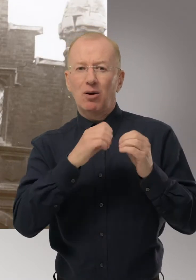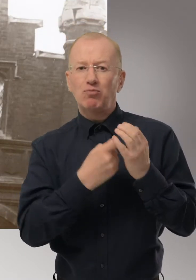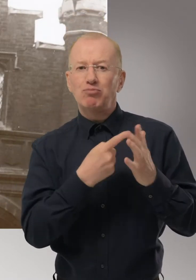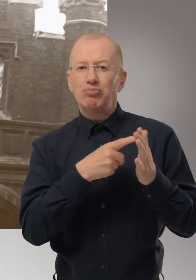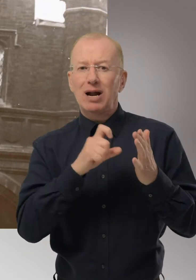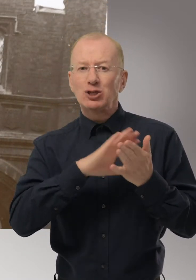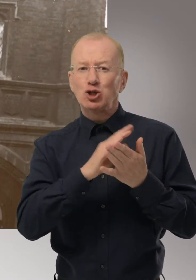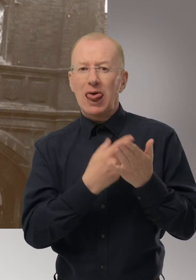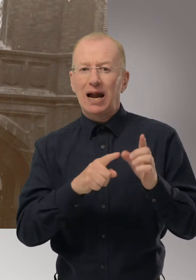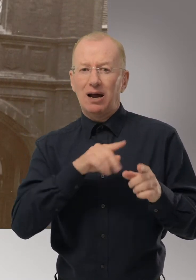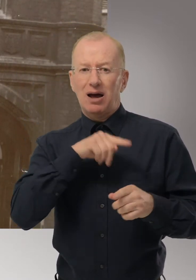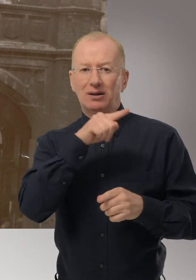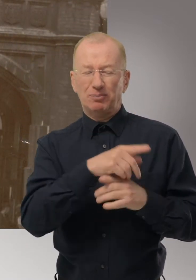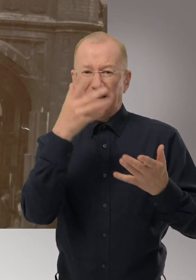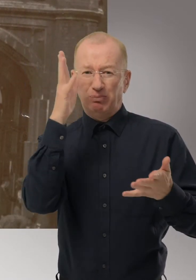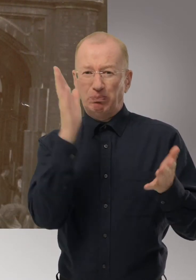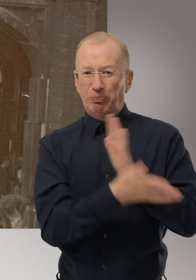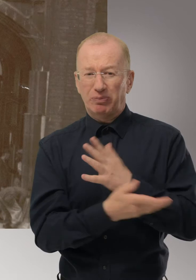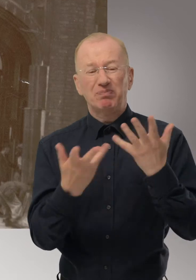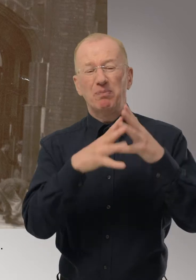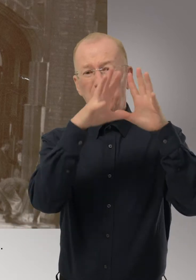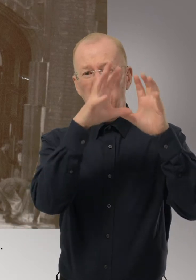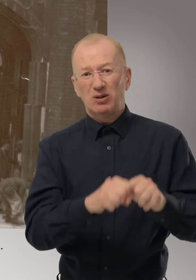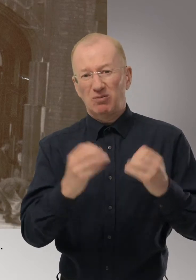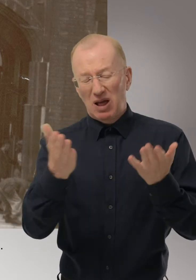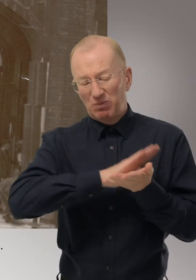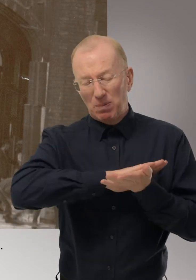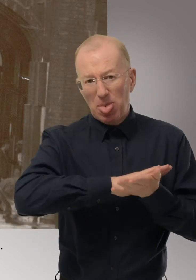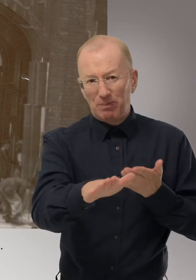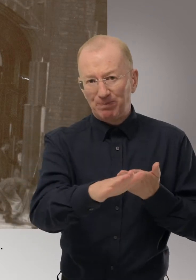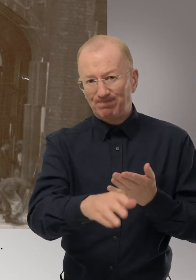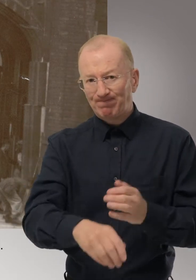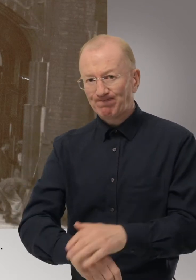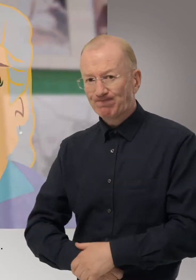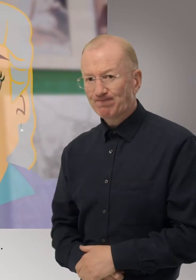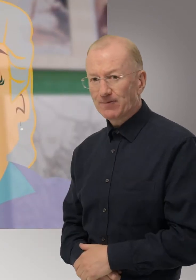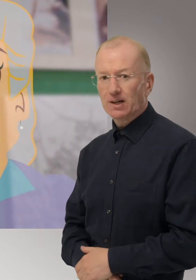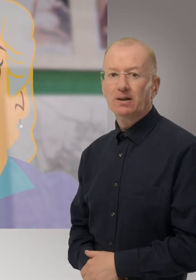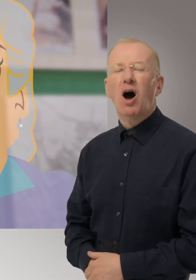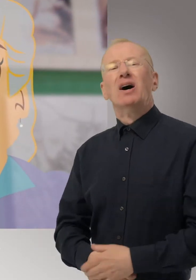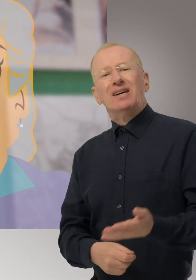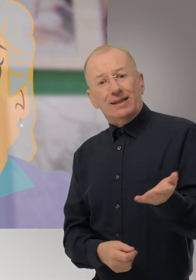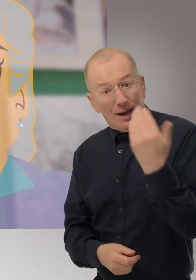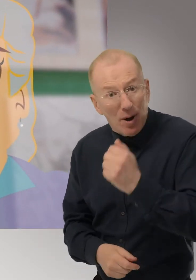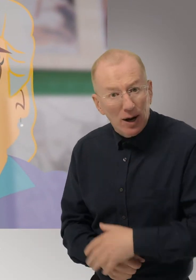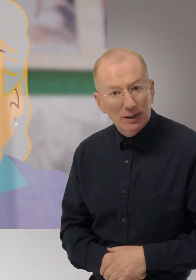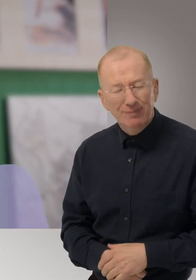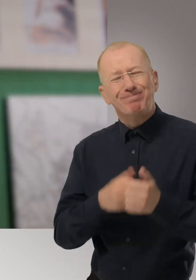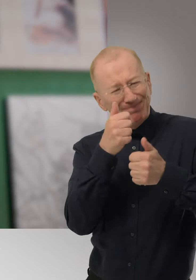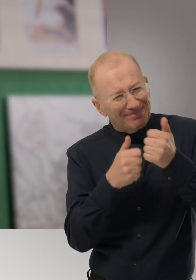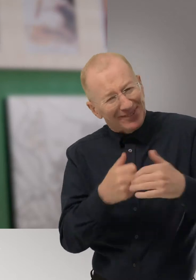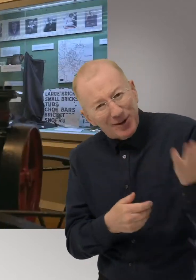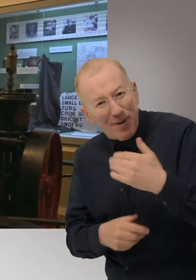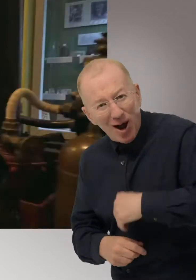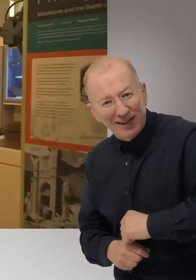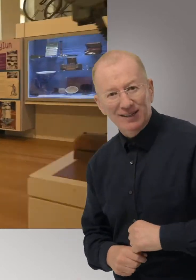Mr. Brenchley's garden was mightily damaged. It was pulled down and never replaced. Now, on we go.